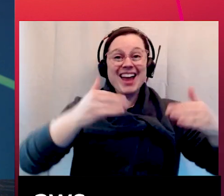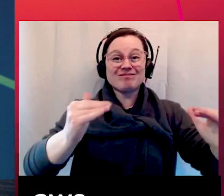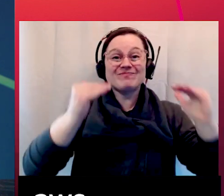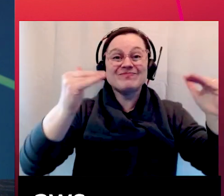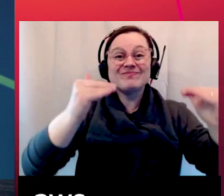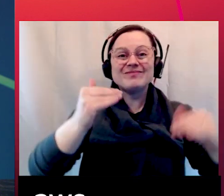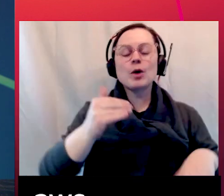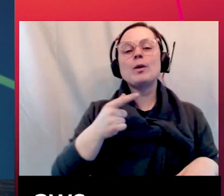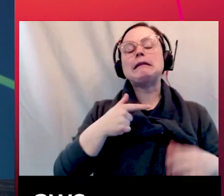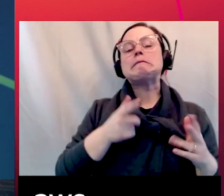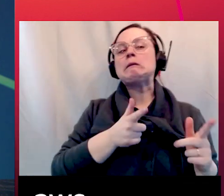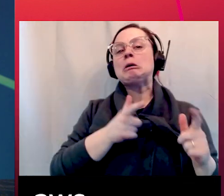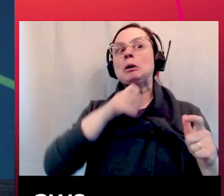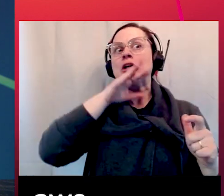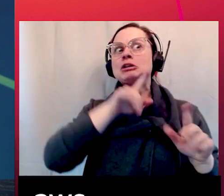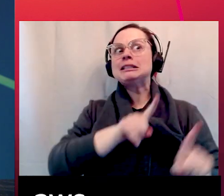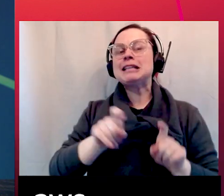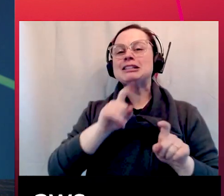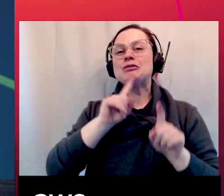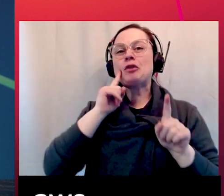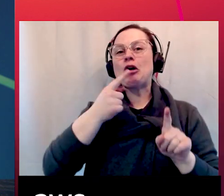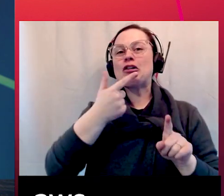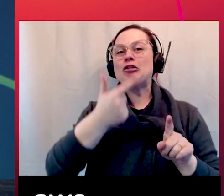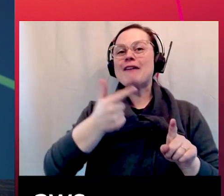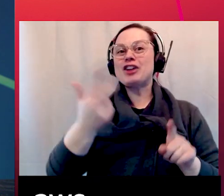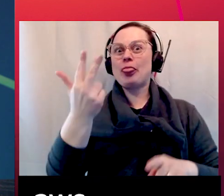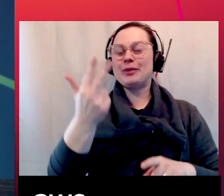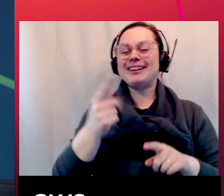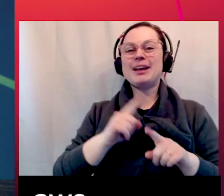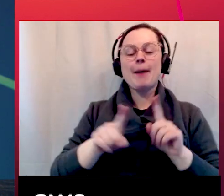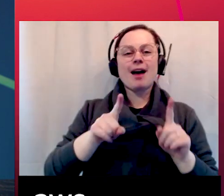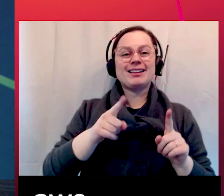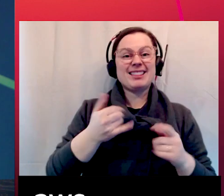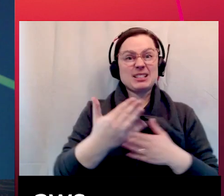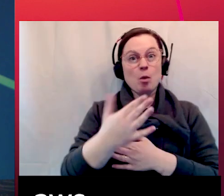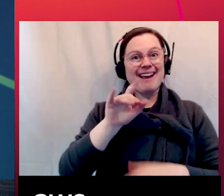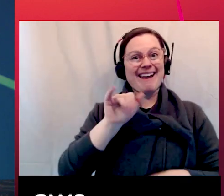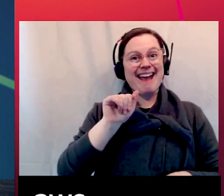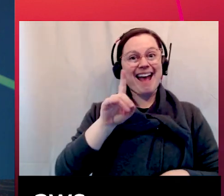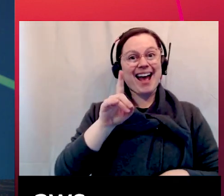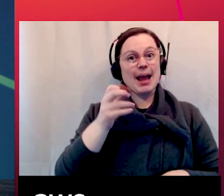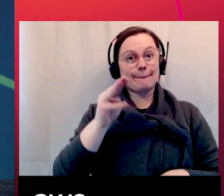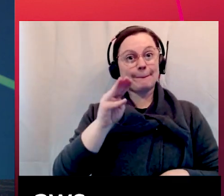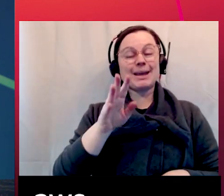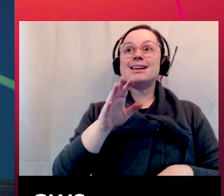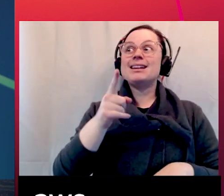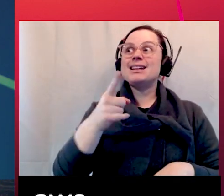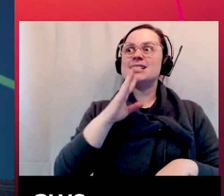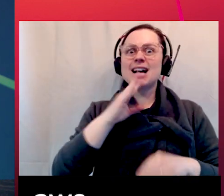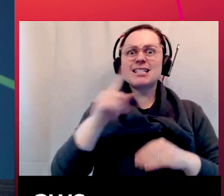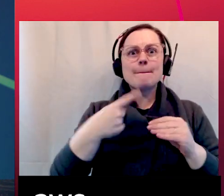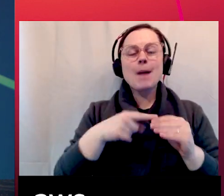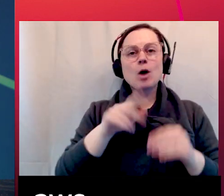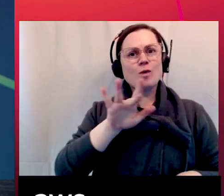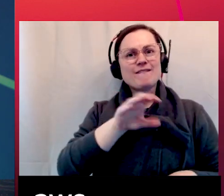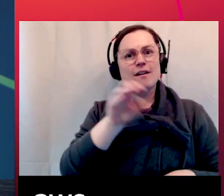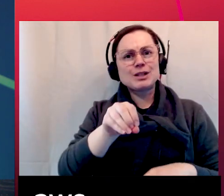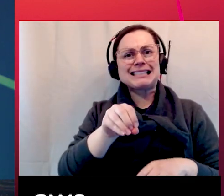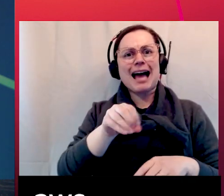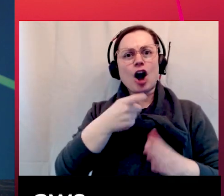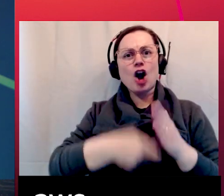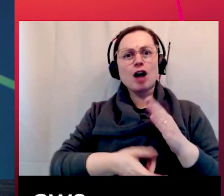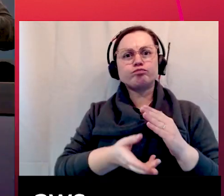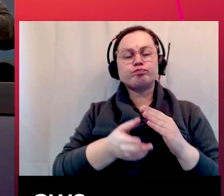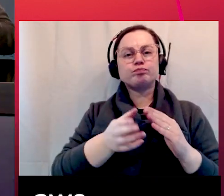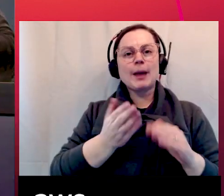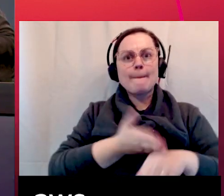but I just heard Adam this morning talk about a 25% better price performance on 3 versus 2. So